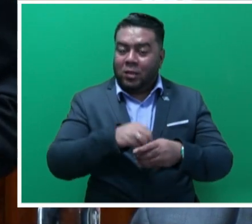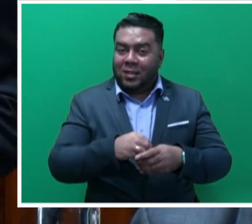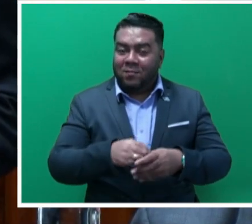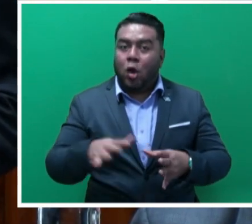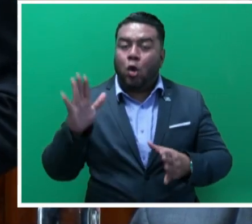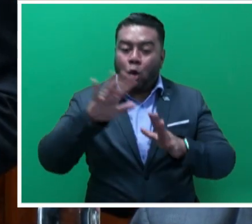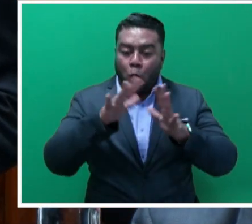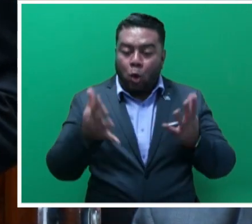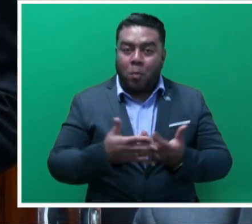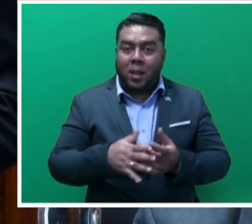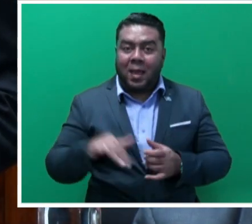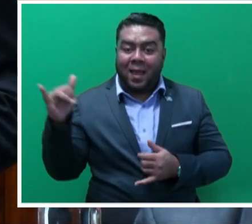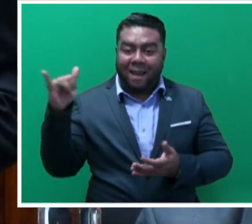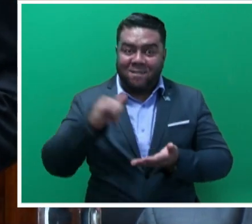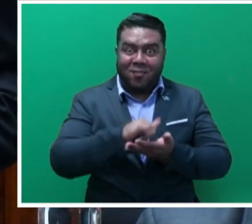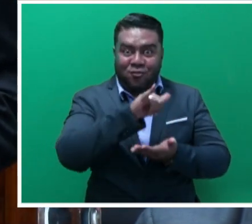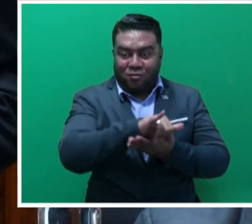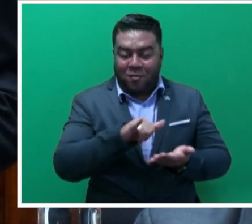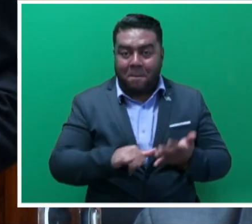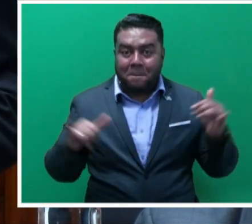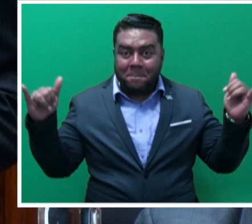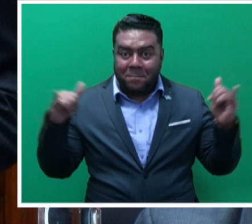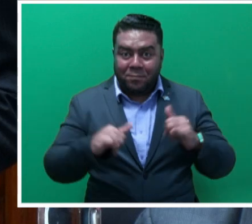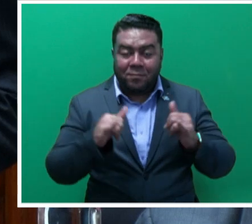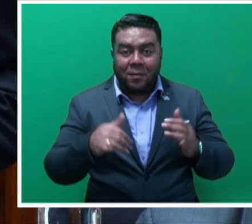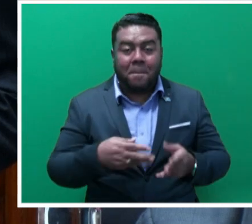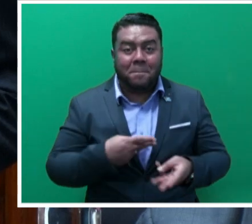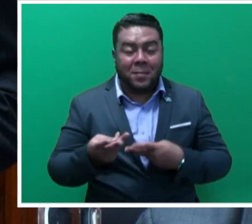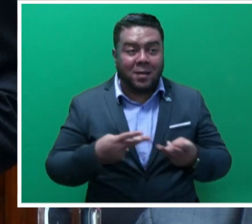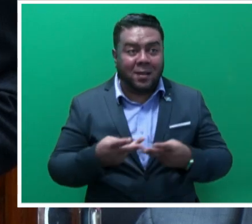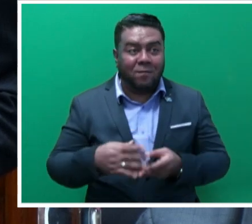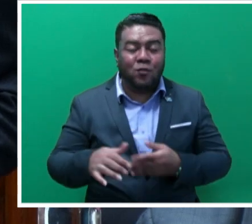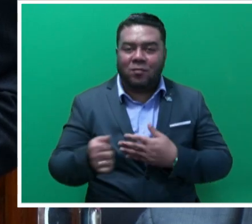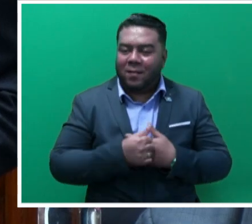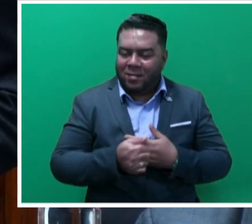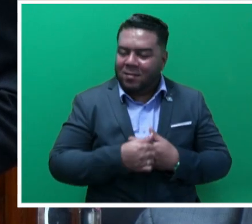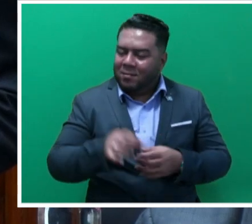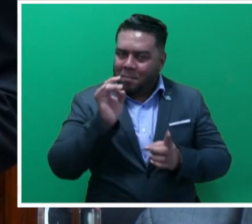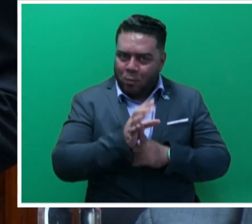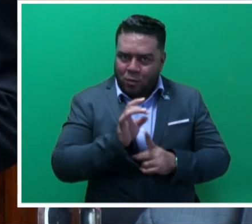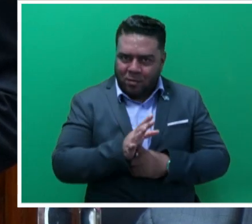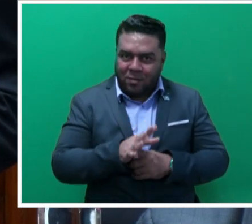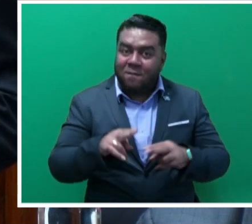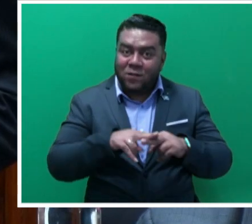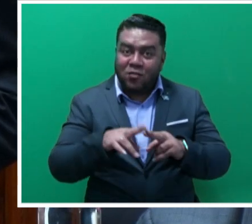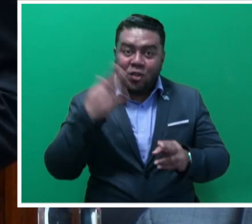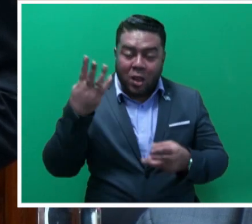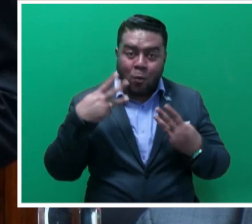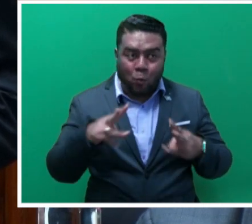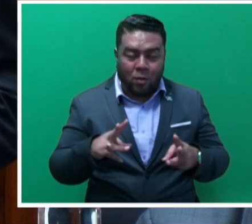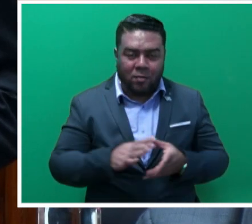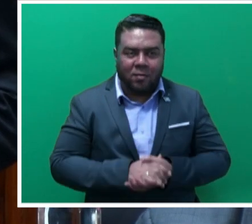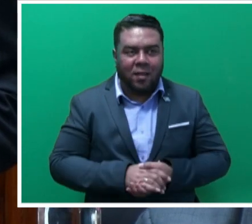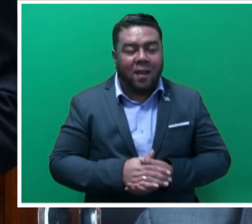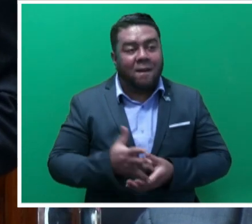market, the ability to manage costs while maintaining high standards of training and safety is paramount. The Fiji Aviation